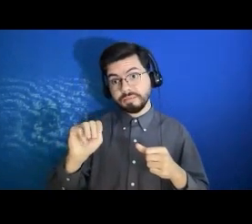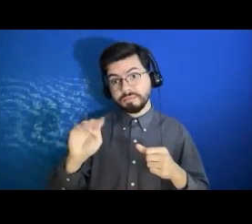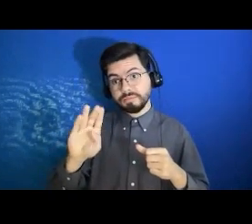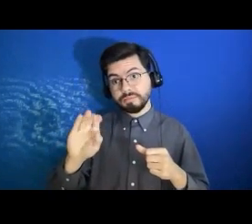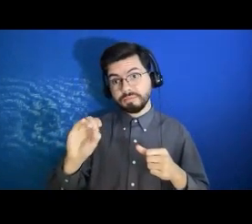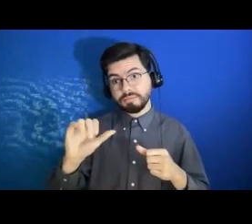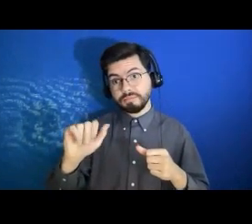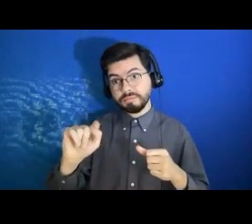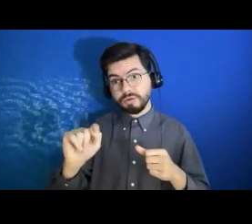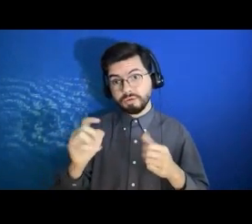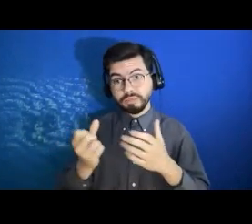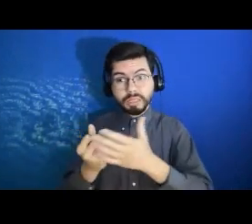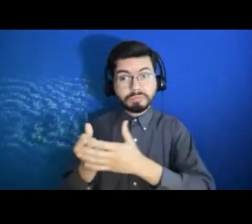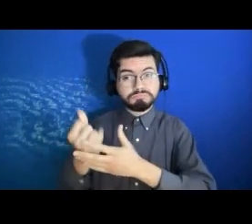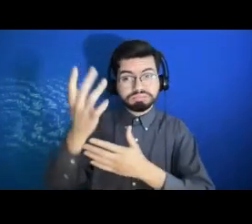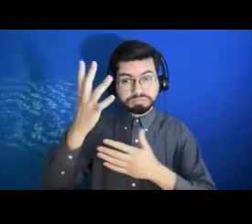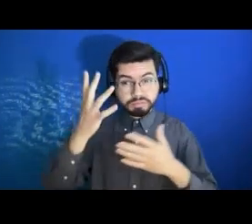Nice.